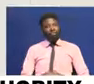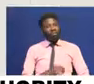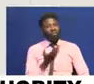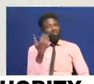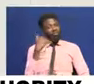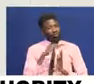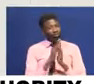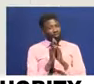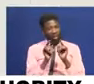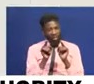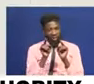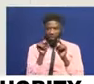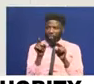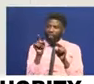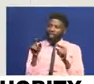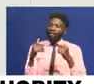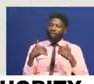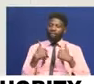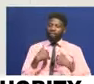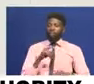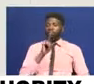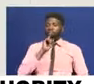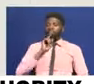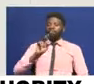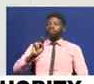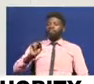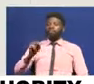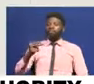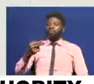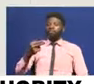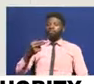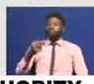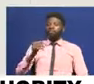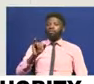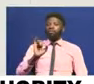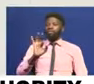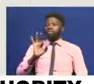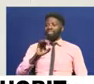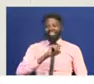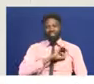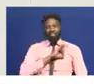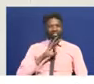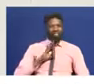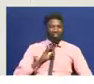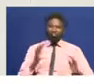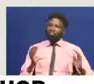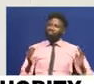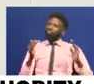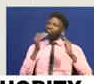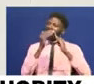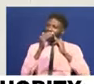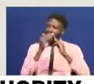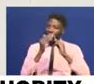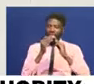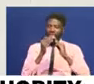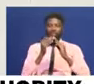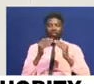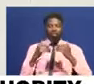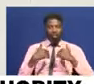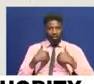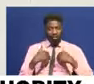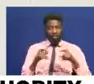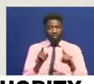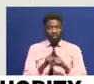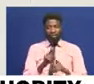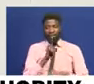that NHIF, you know, has a bloated workforce. Mm-hmm. And there has been calls in the past that it is